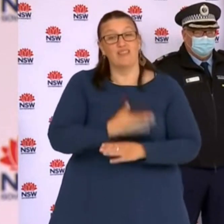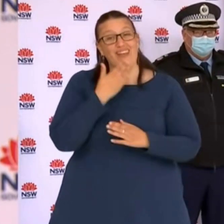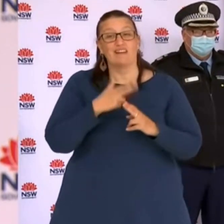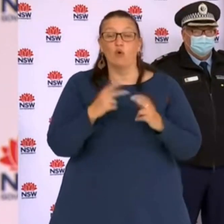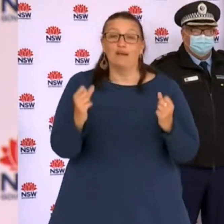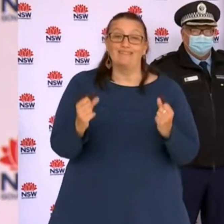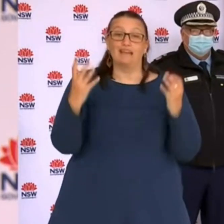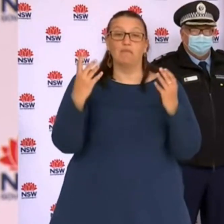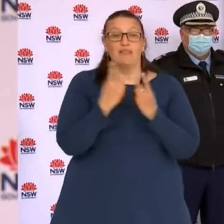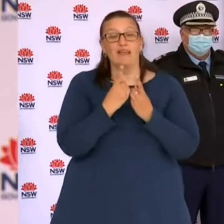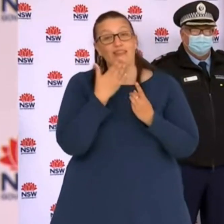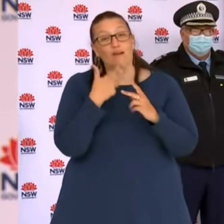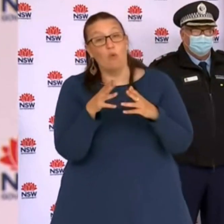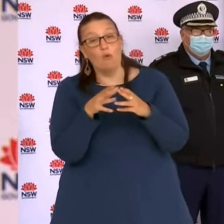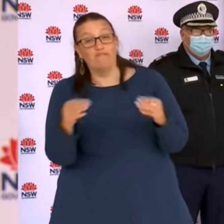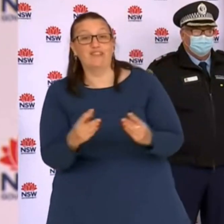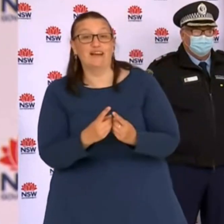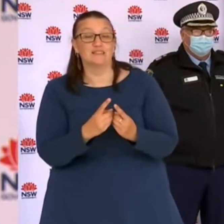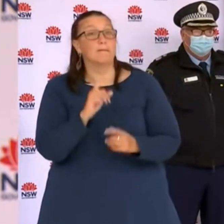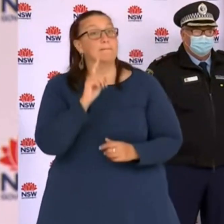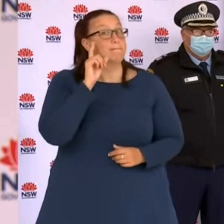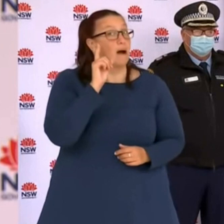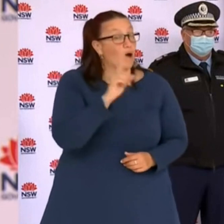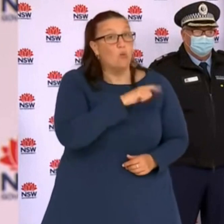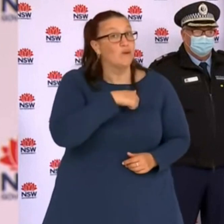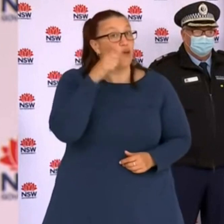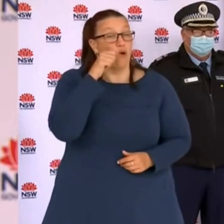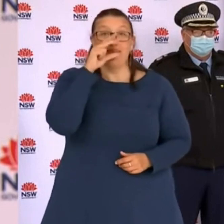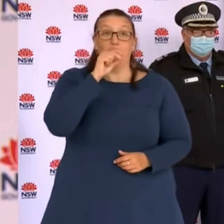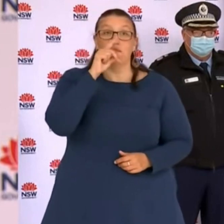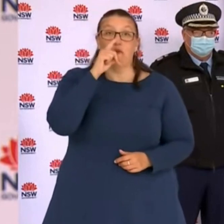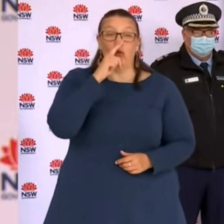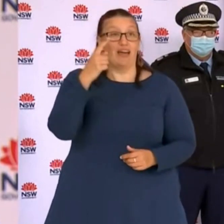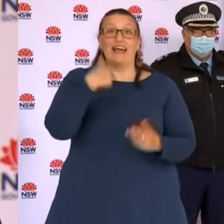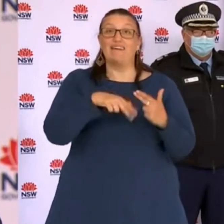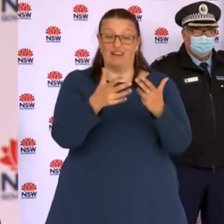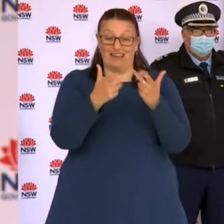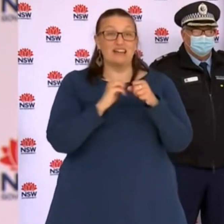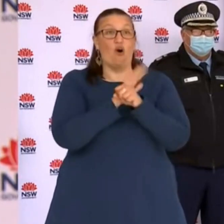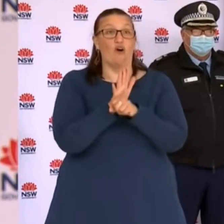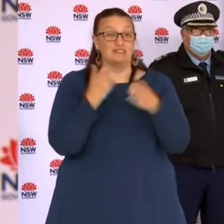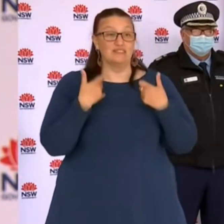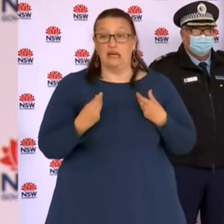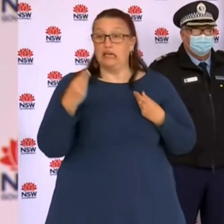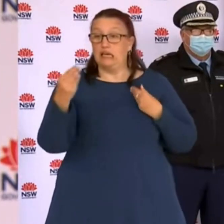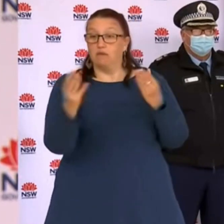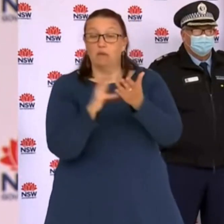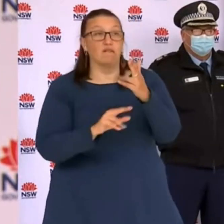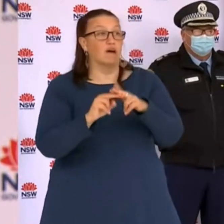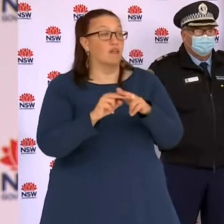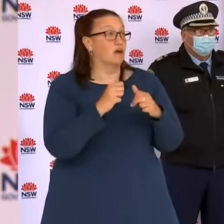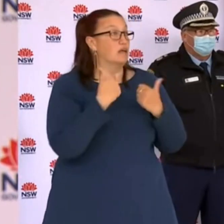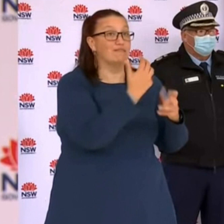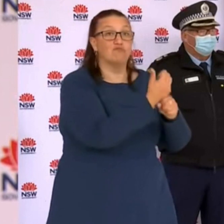also appreciate that young people don't want to have the guilt of unintentionally passing on the virus to their parents, to their grandparents, to their loved